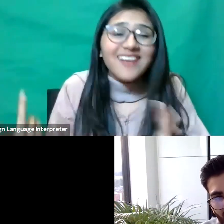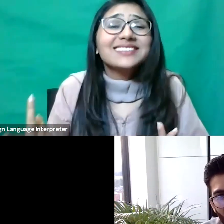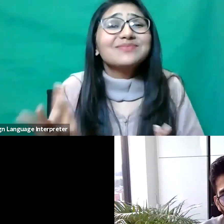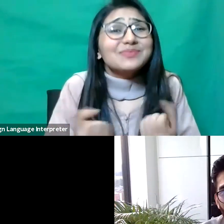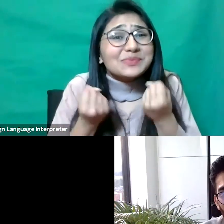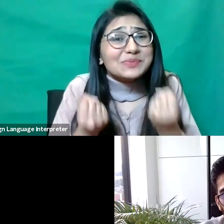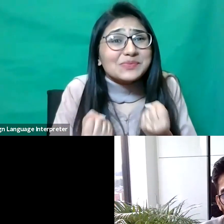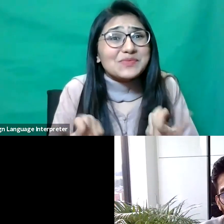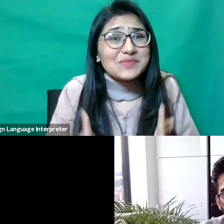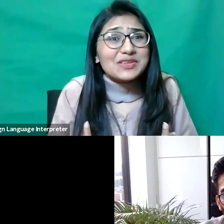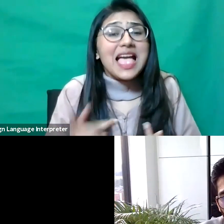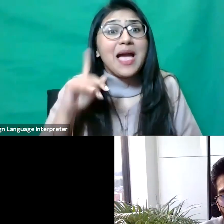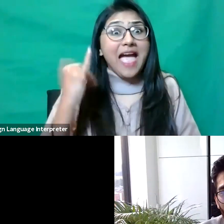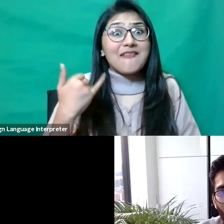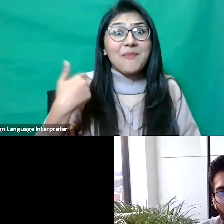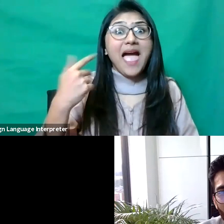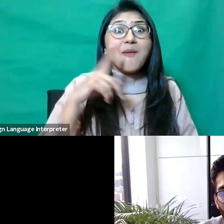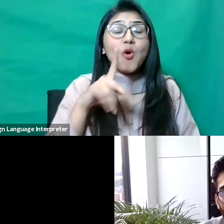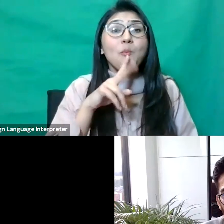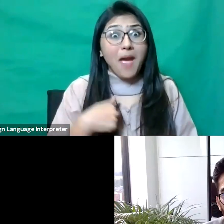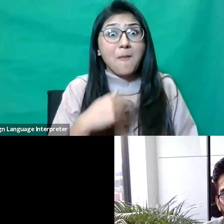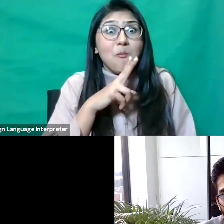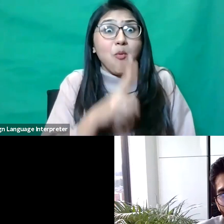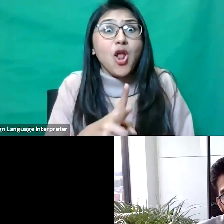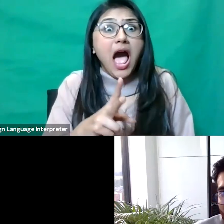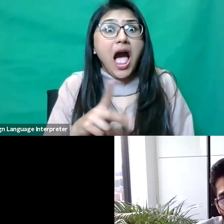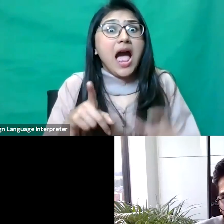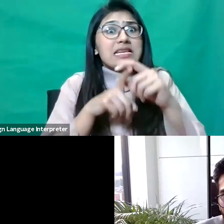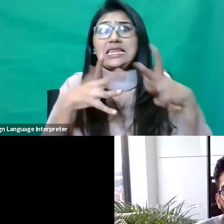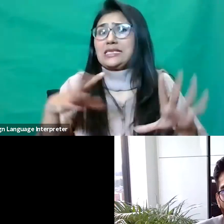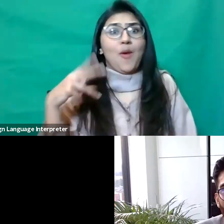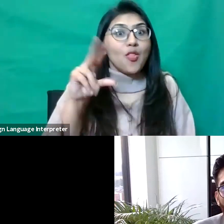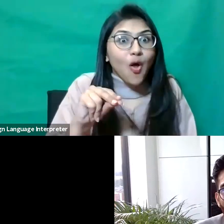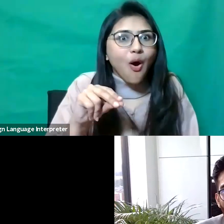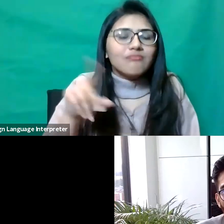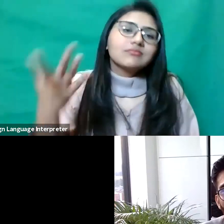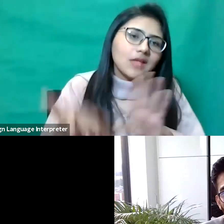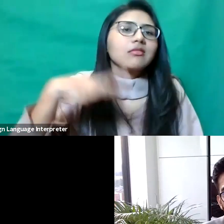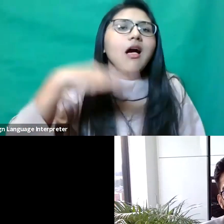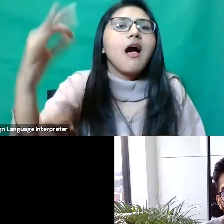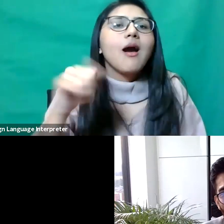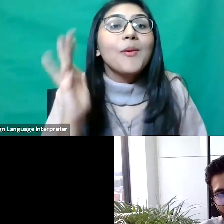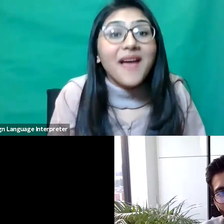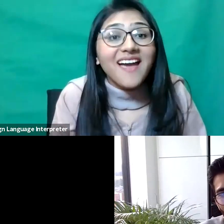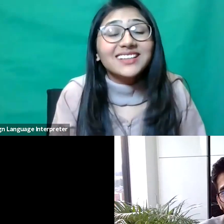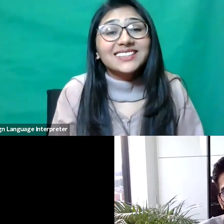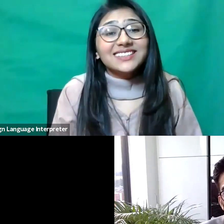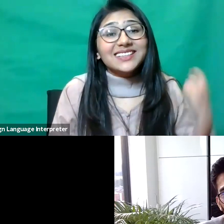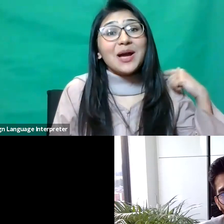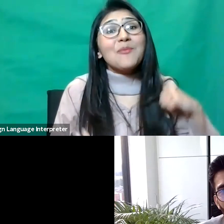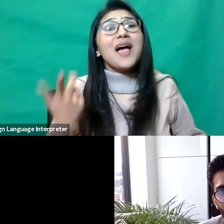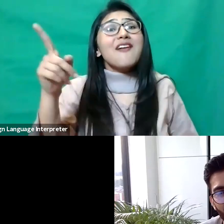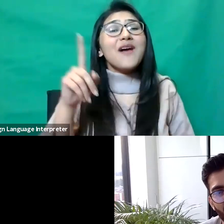I feel there was just a little bit about discrimination, but you didn't mention about disability. Is that how